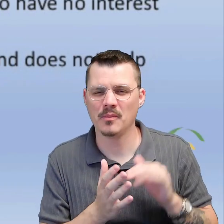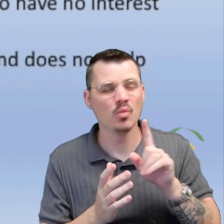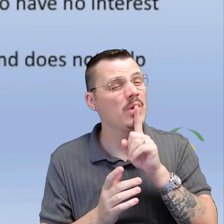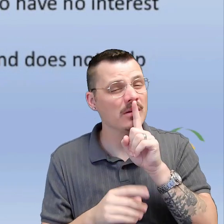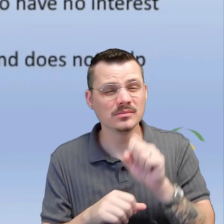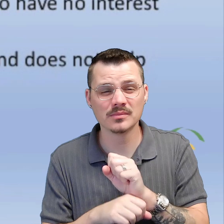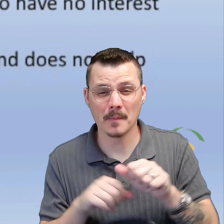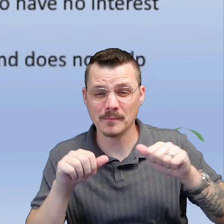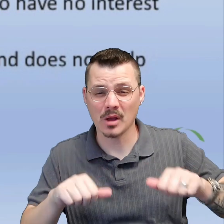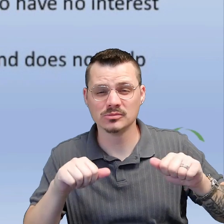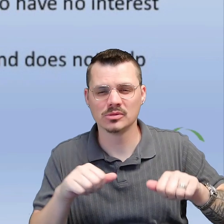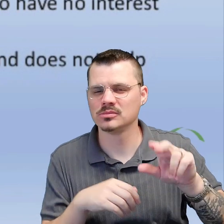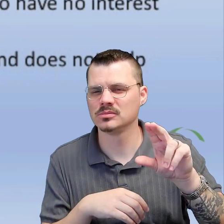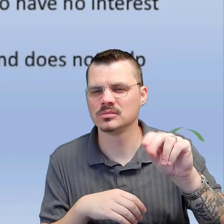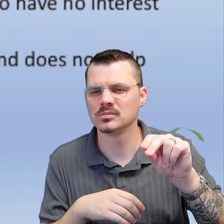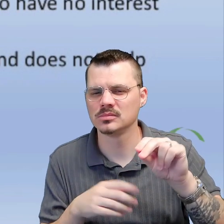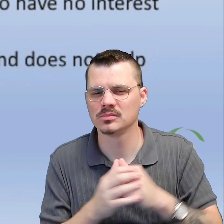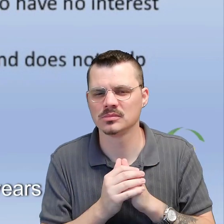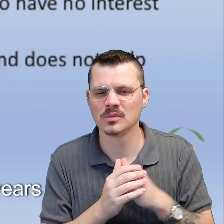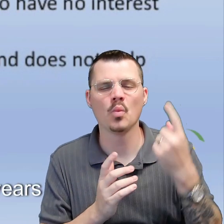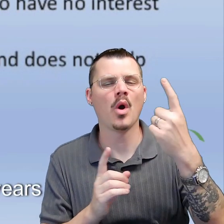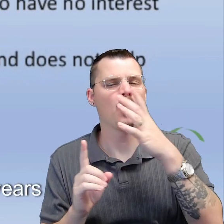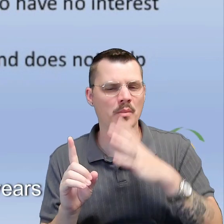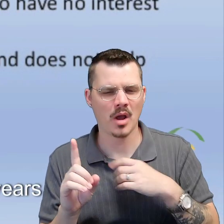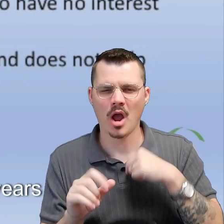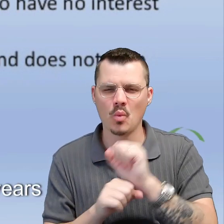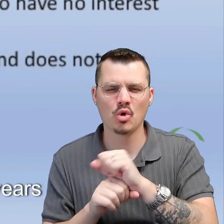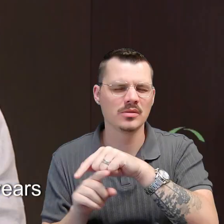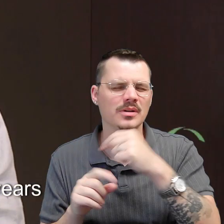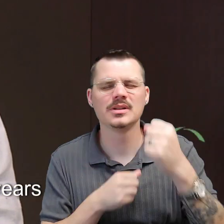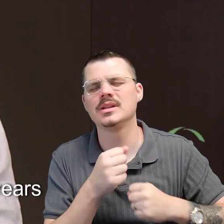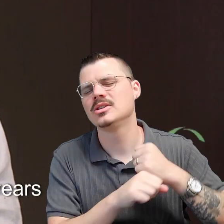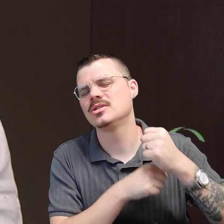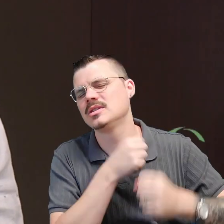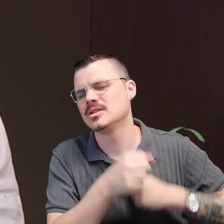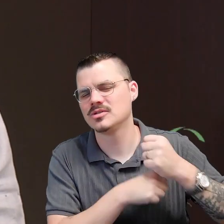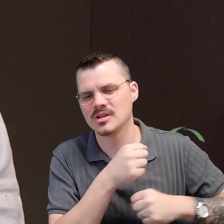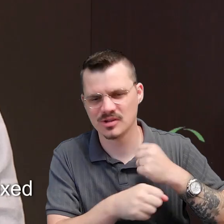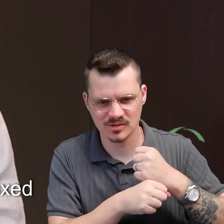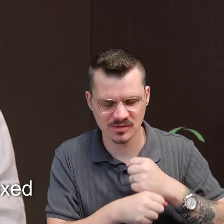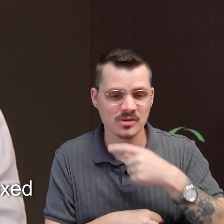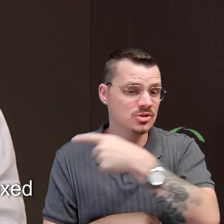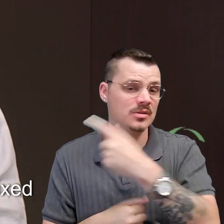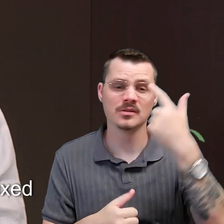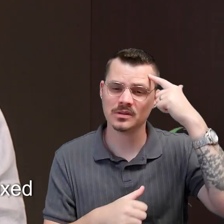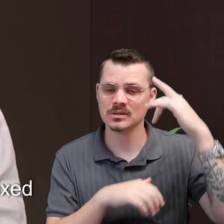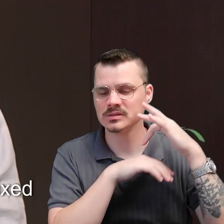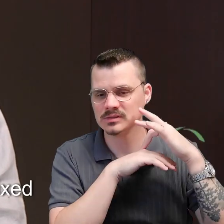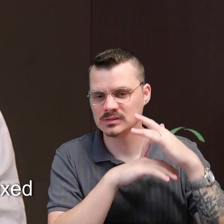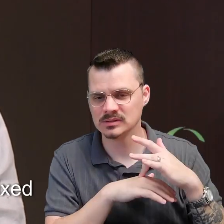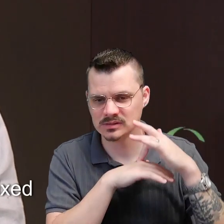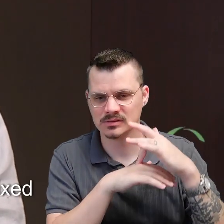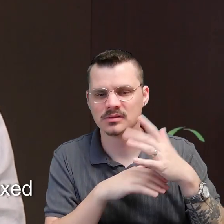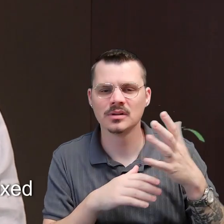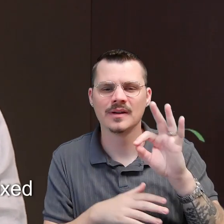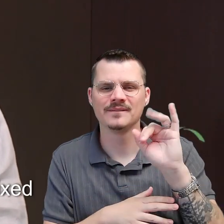of the realm of possibility. I had one lady I worked with for years and years and years, and she had